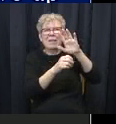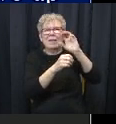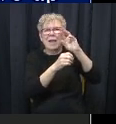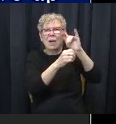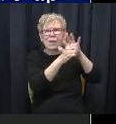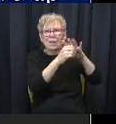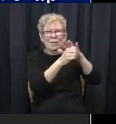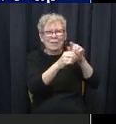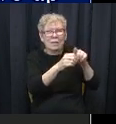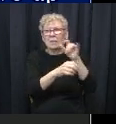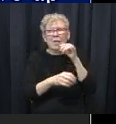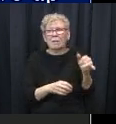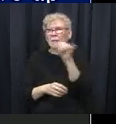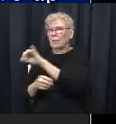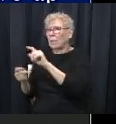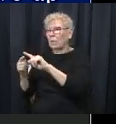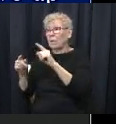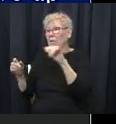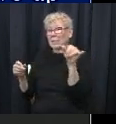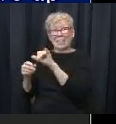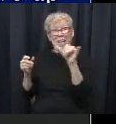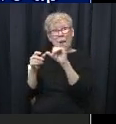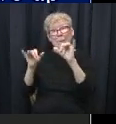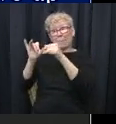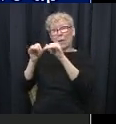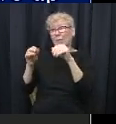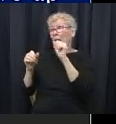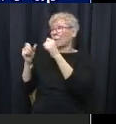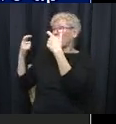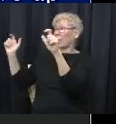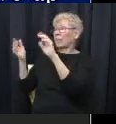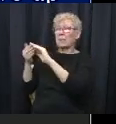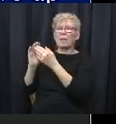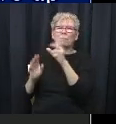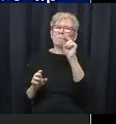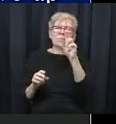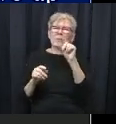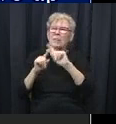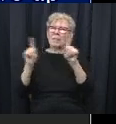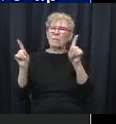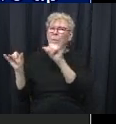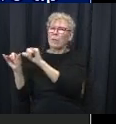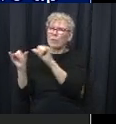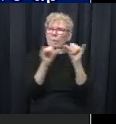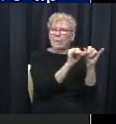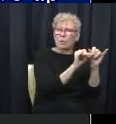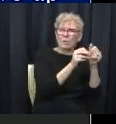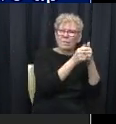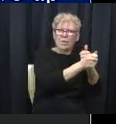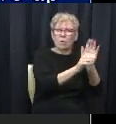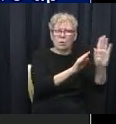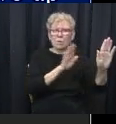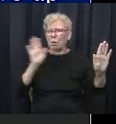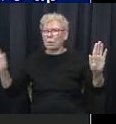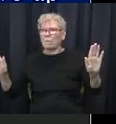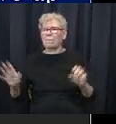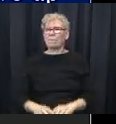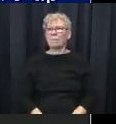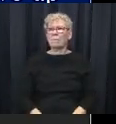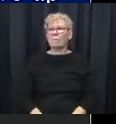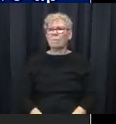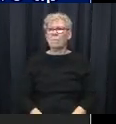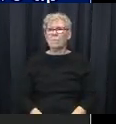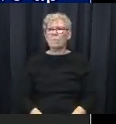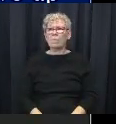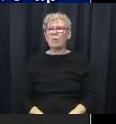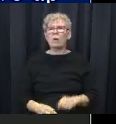Mitigation plans will not be required before moving counties into a more restrictive level on the dial. This will really facilitate a more